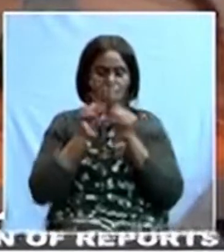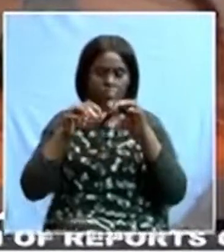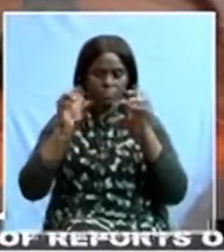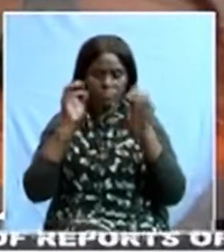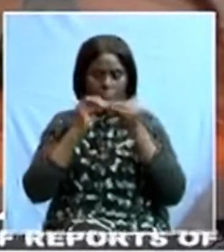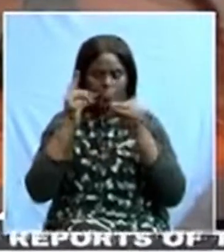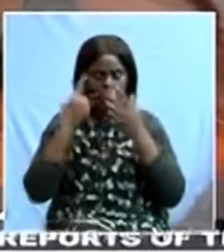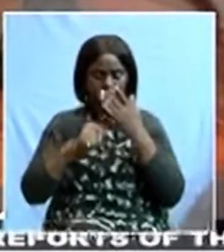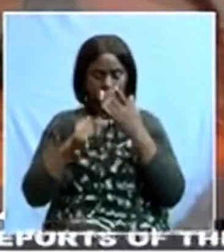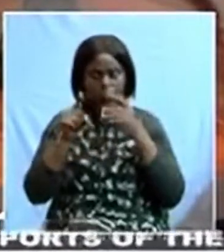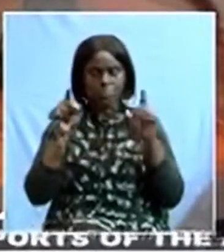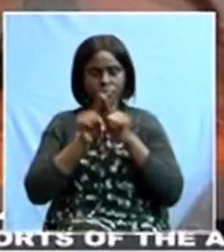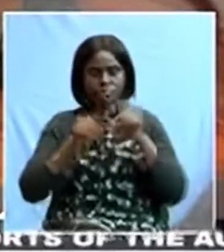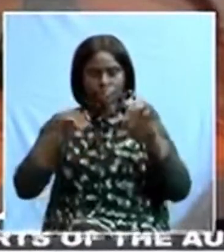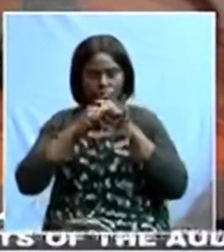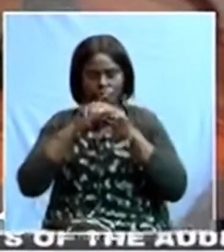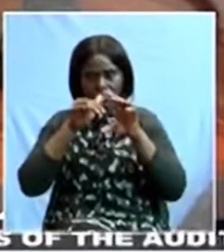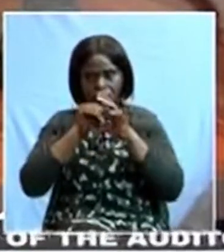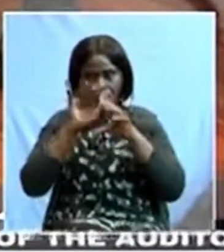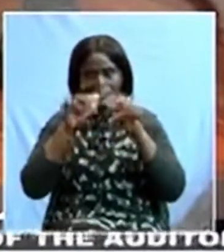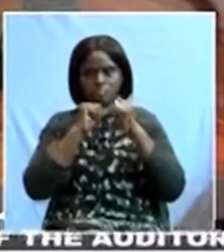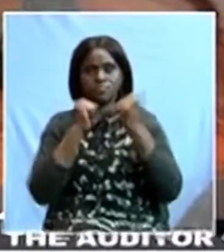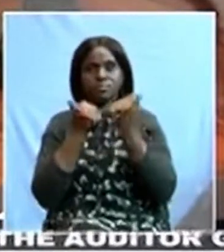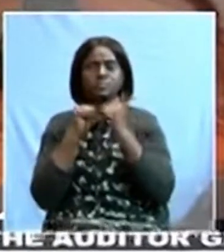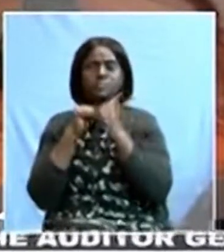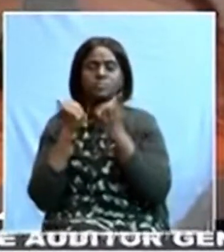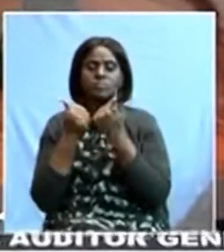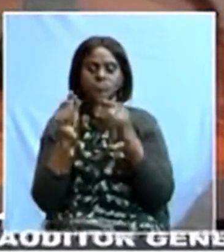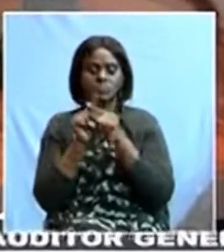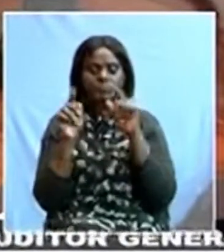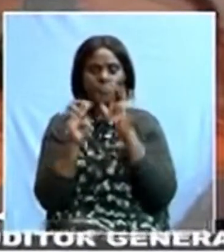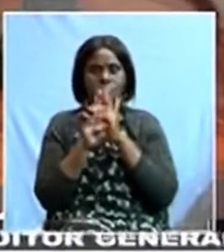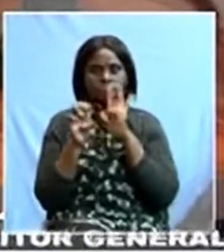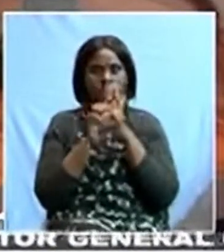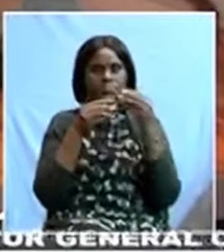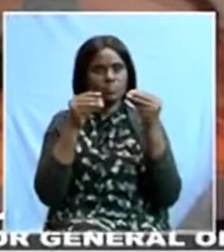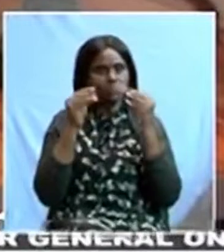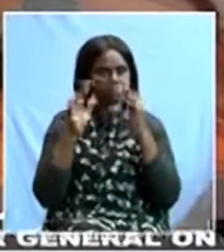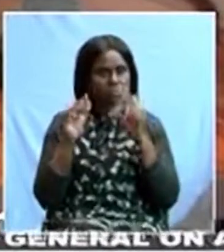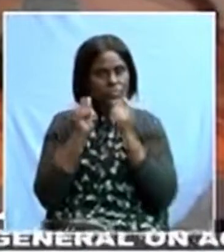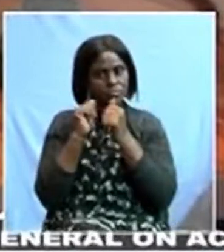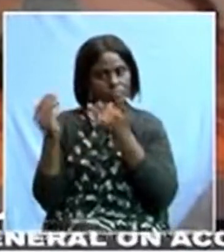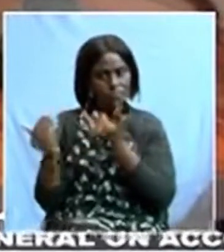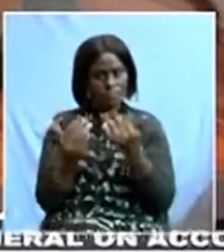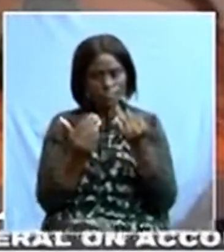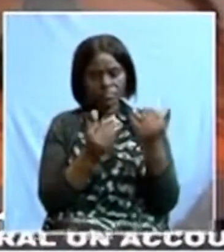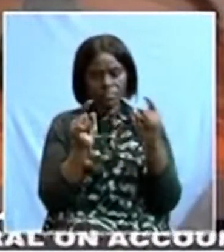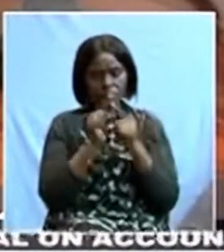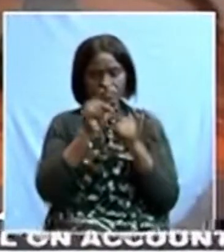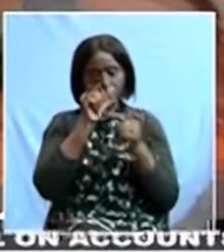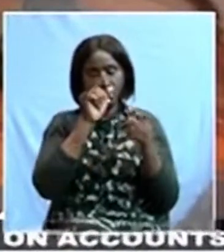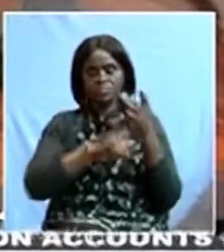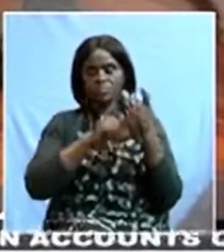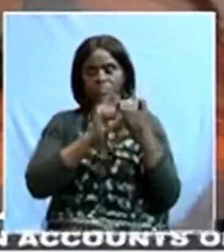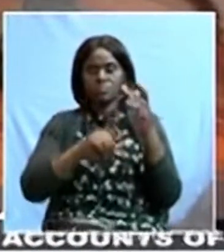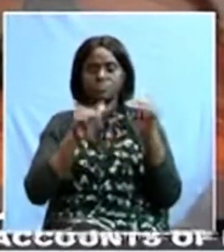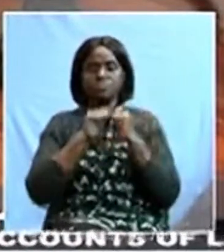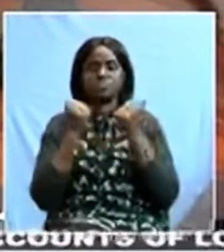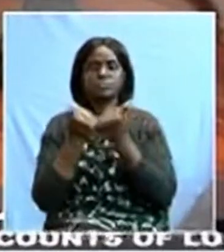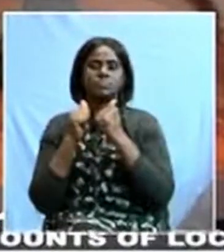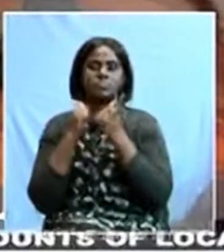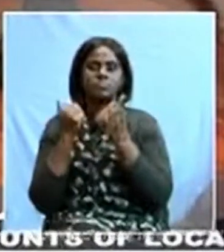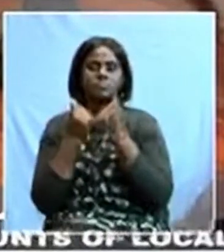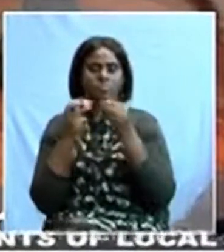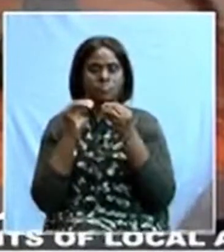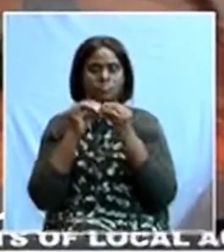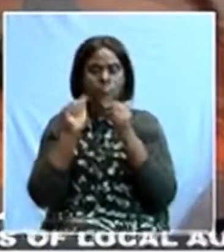continue engaging respective associations such as marketeers and buses and taxis associations.